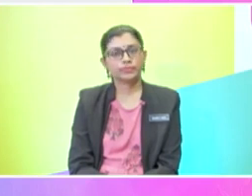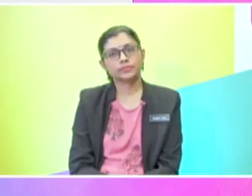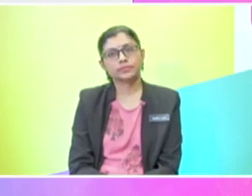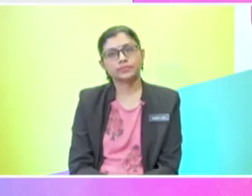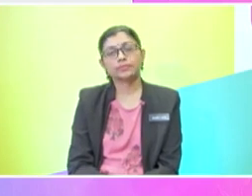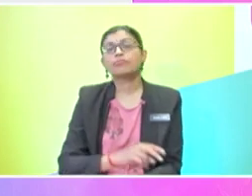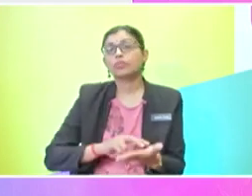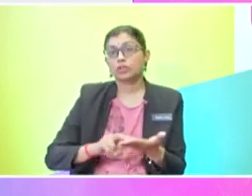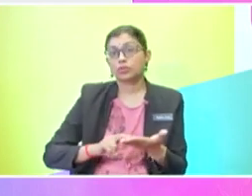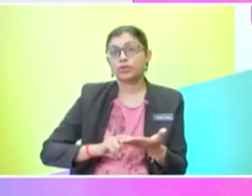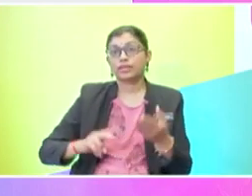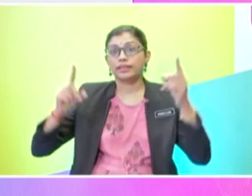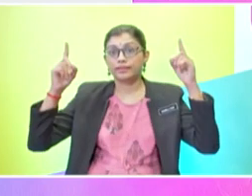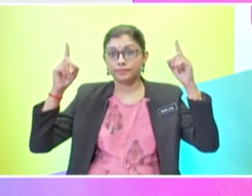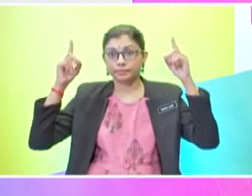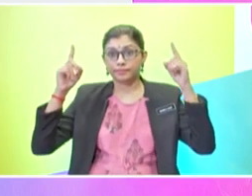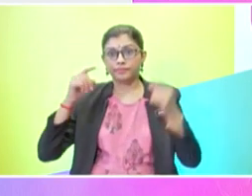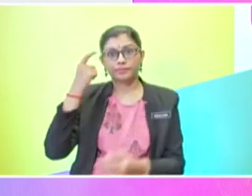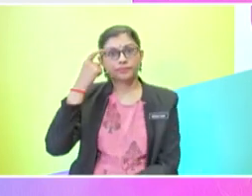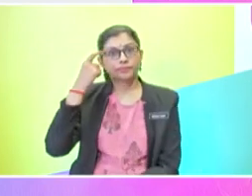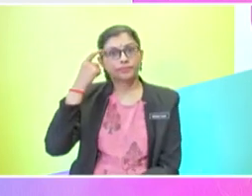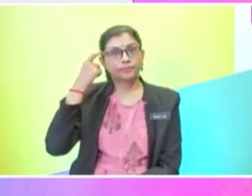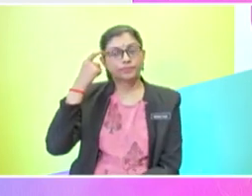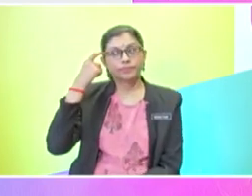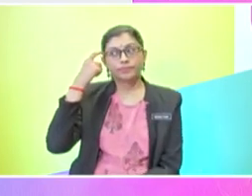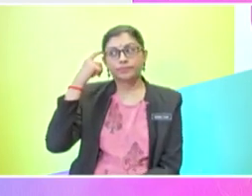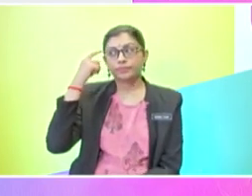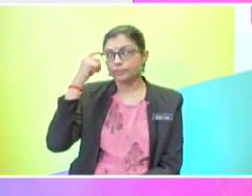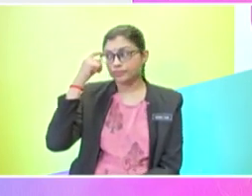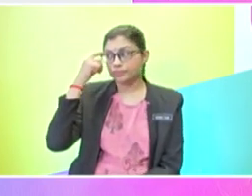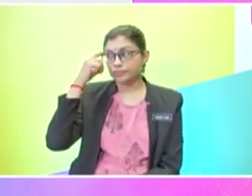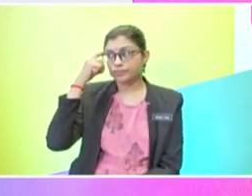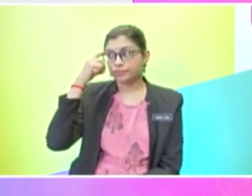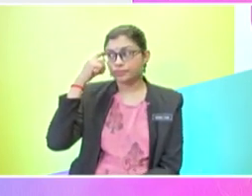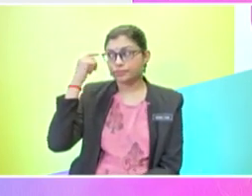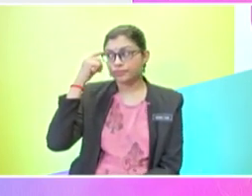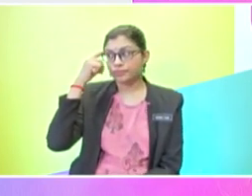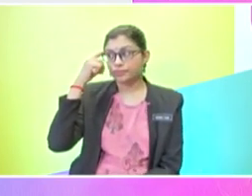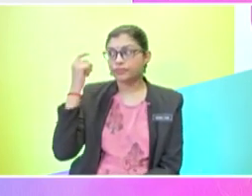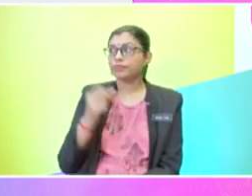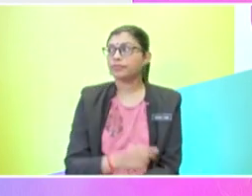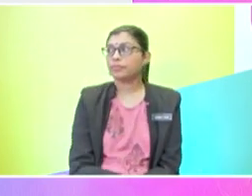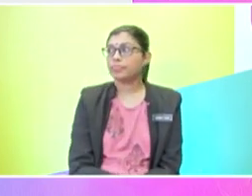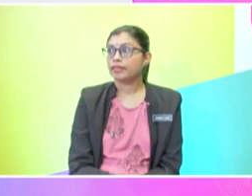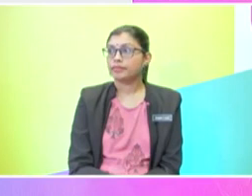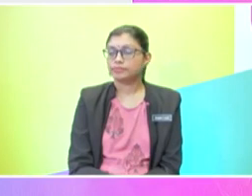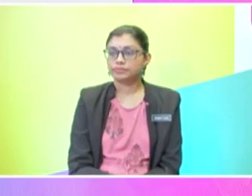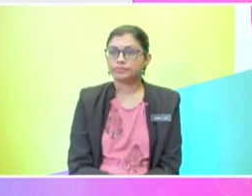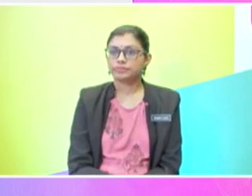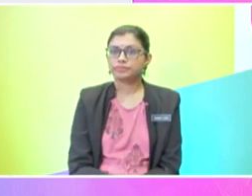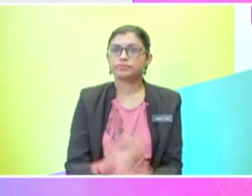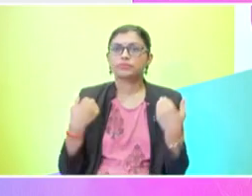45 quantity, price per unit is 30. Mm-hmm. And we have another Daisy perfume, three types of perfume here. Okay, this